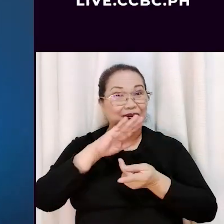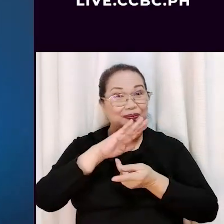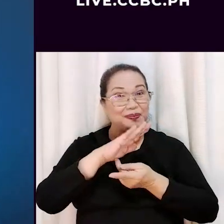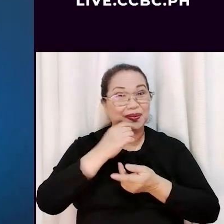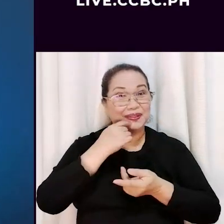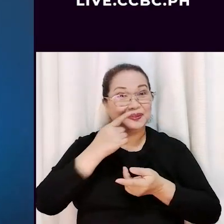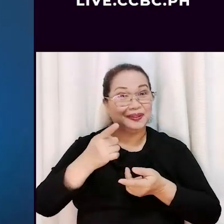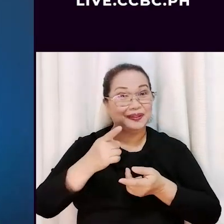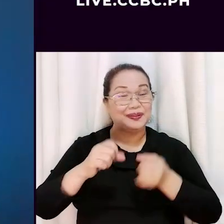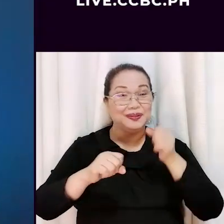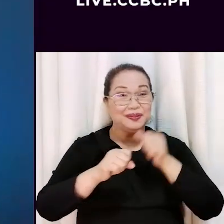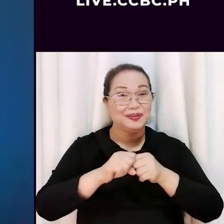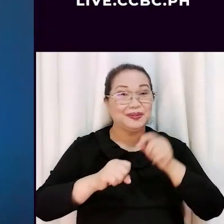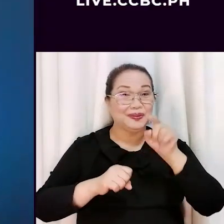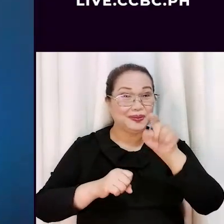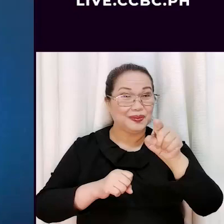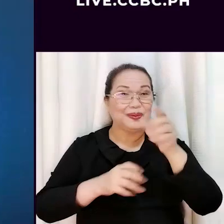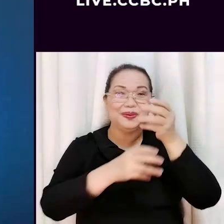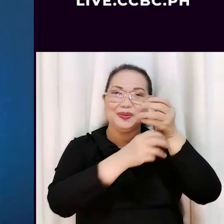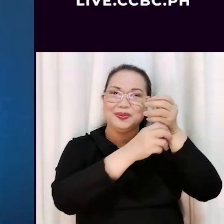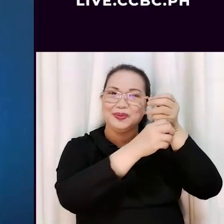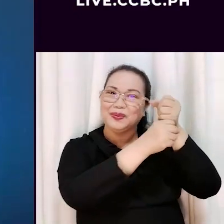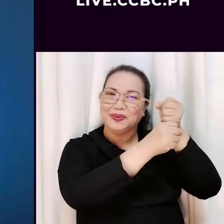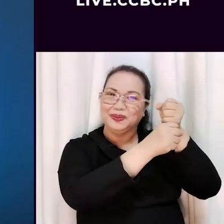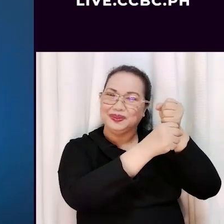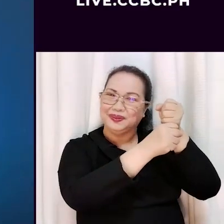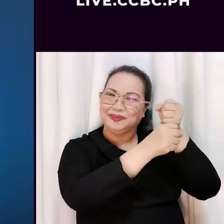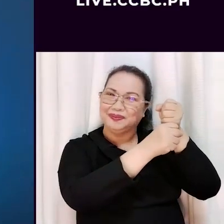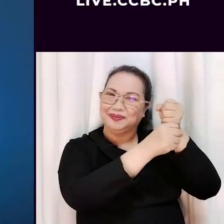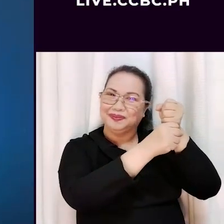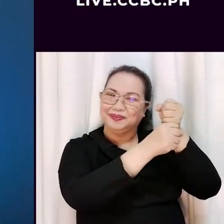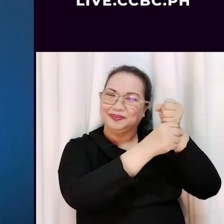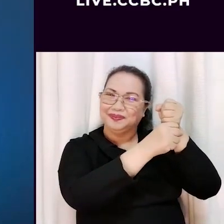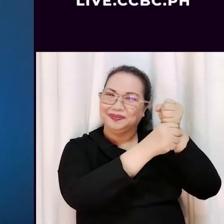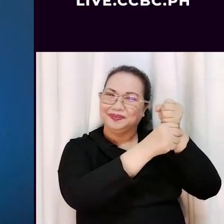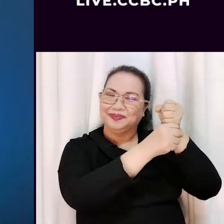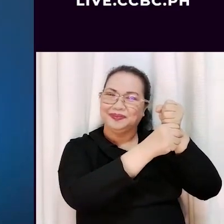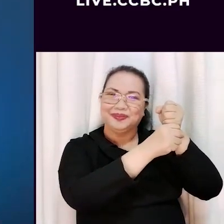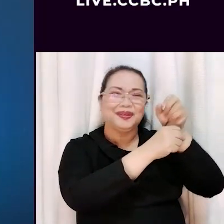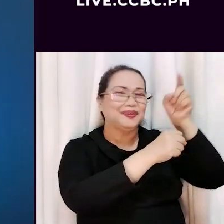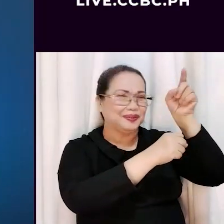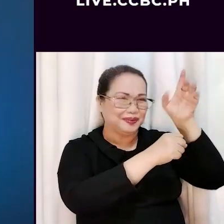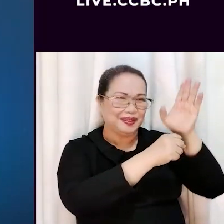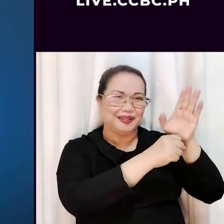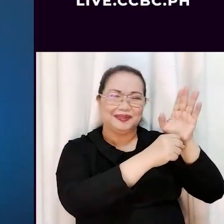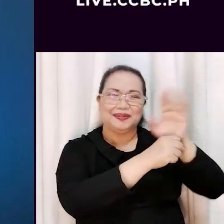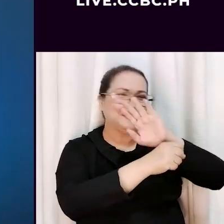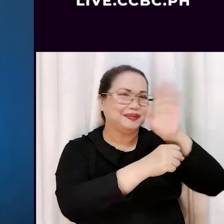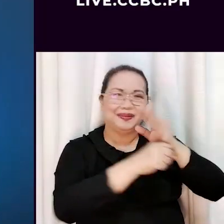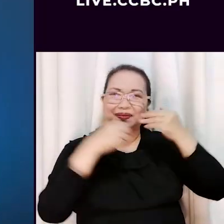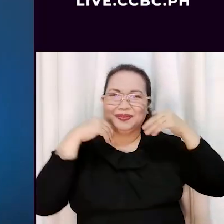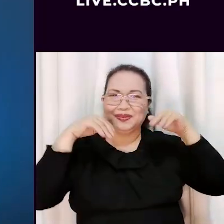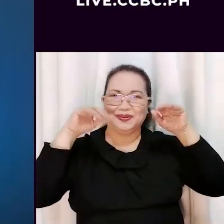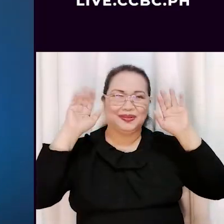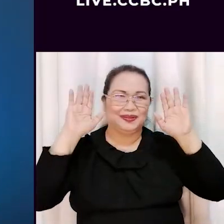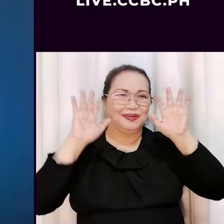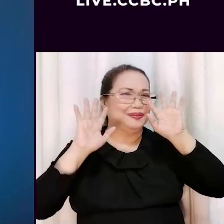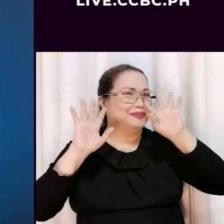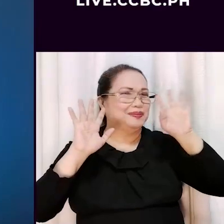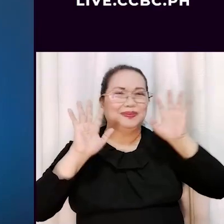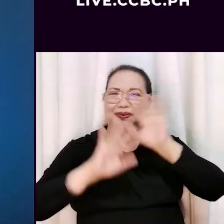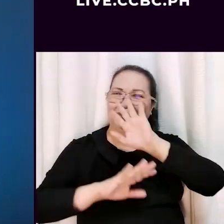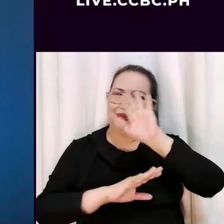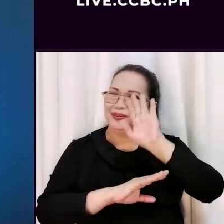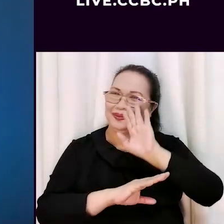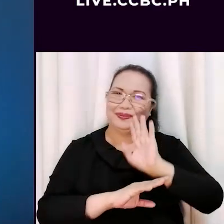Therefore, hang on. Never give up. Hang on. When I was in college,